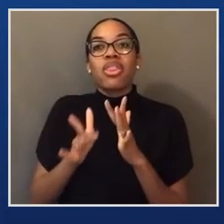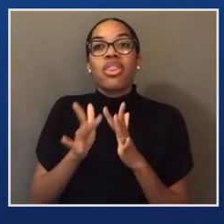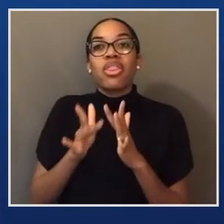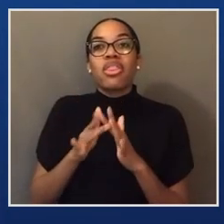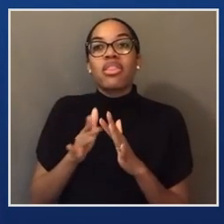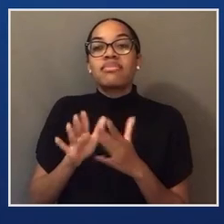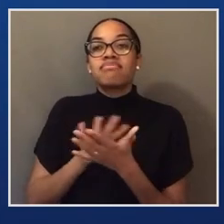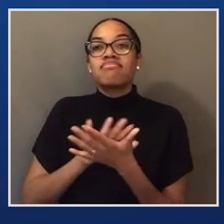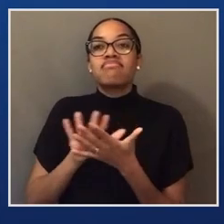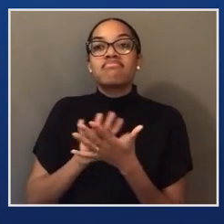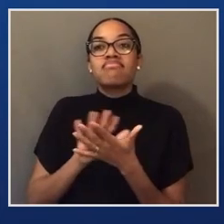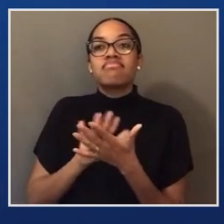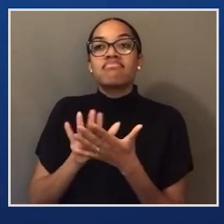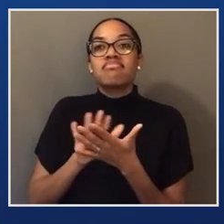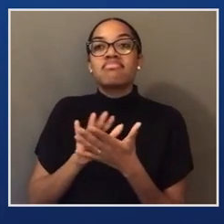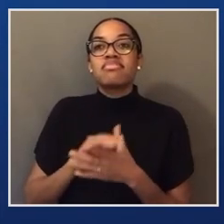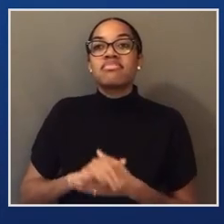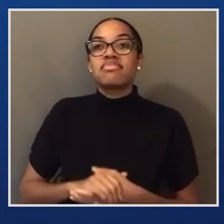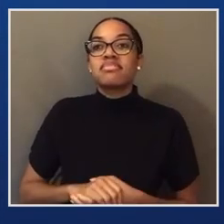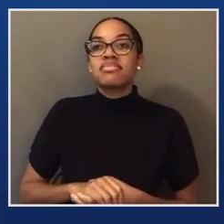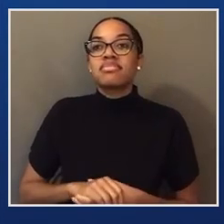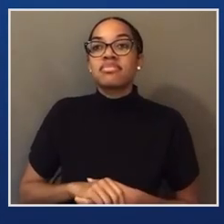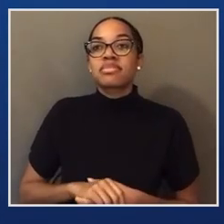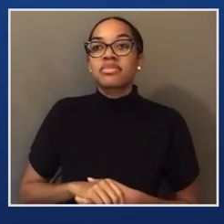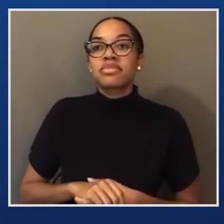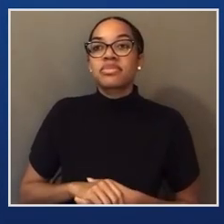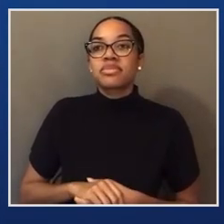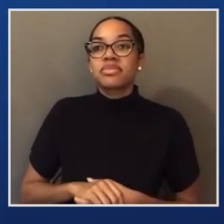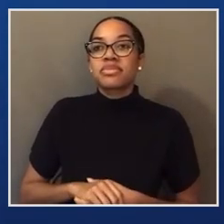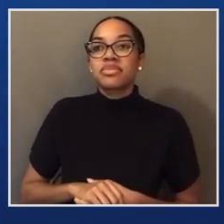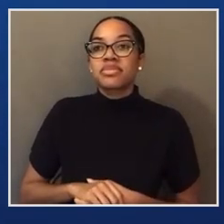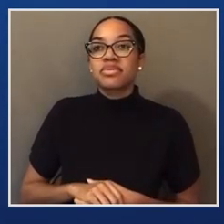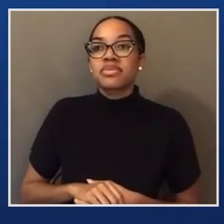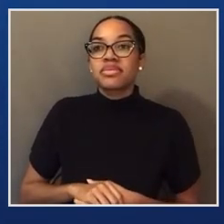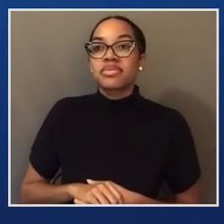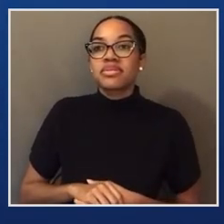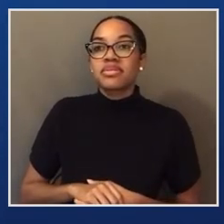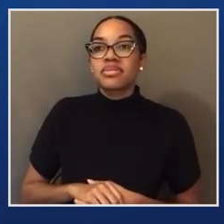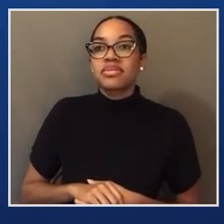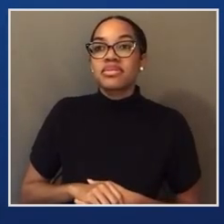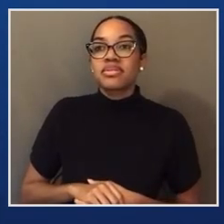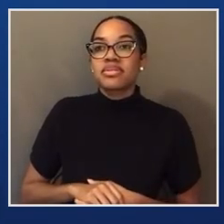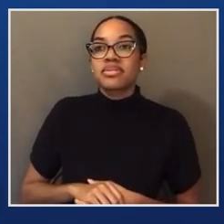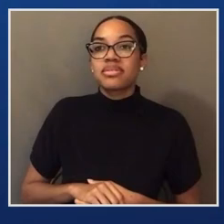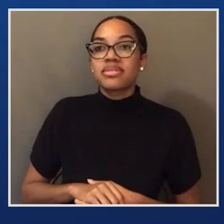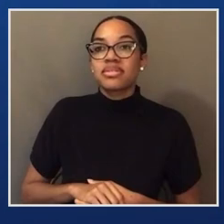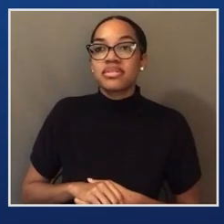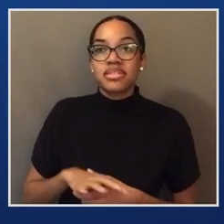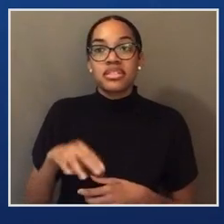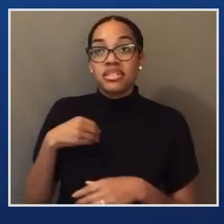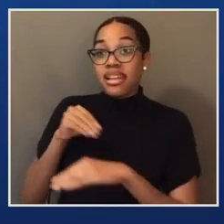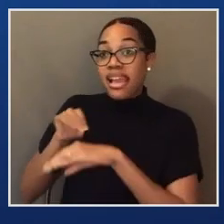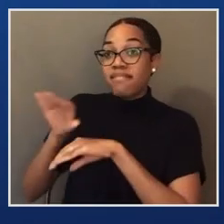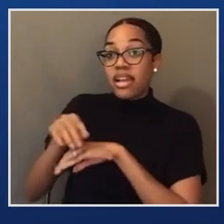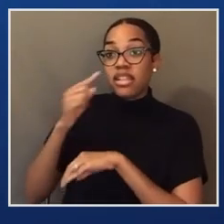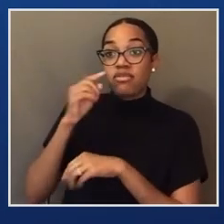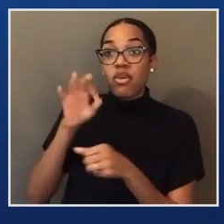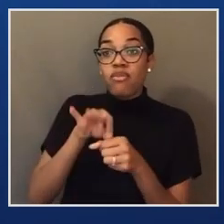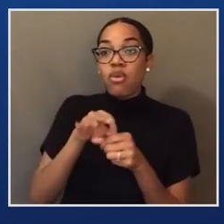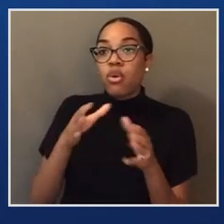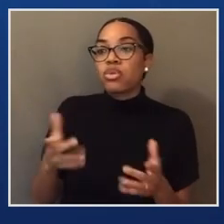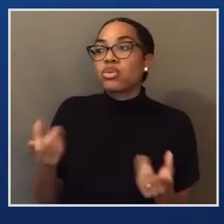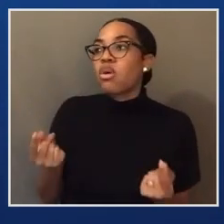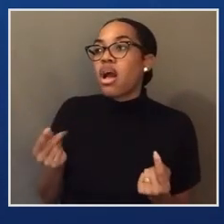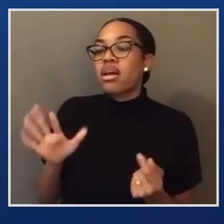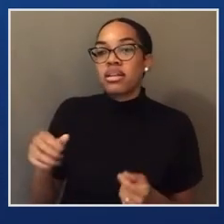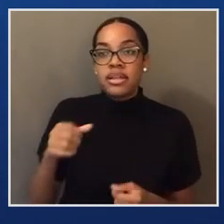What advice would you have to other young people? Well, the first advice I'd say, you know, we know that